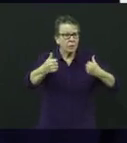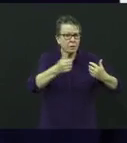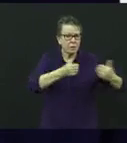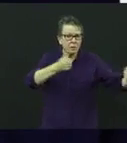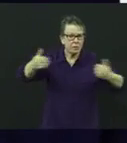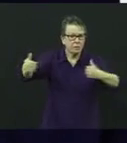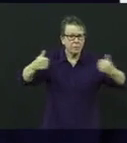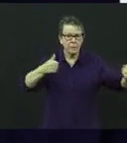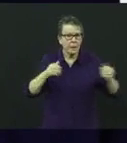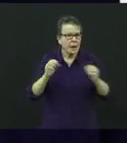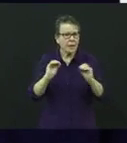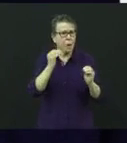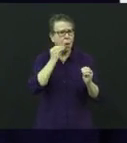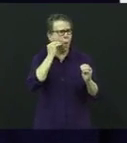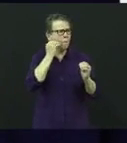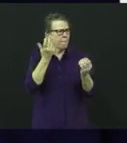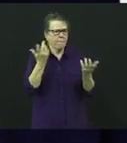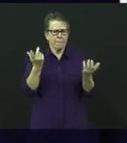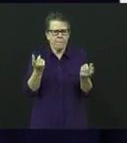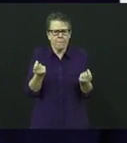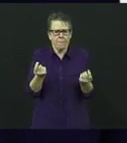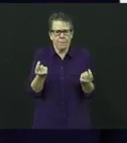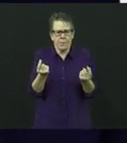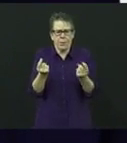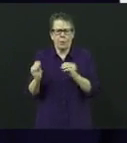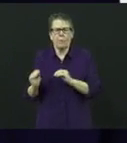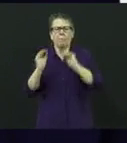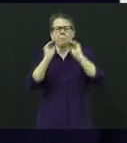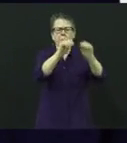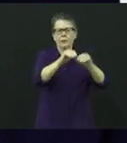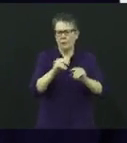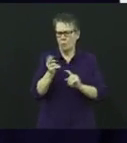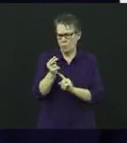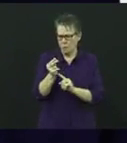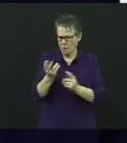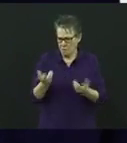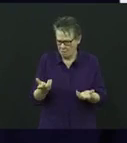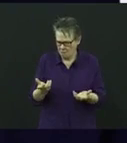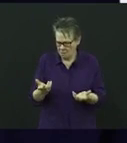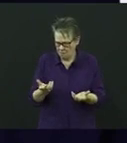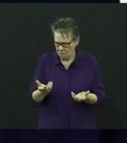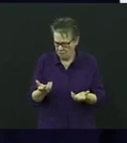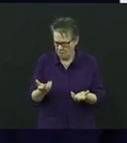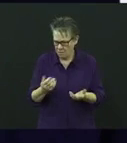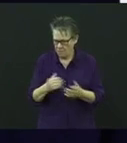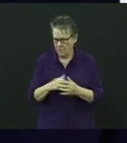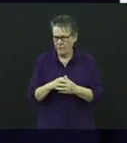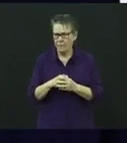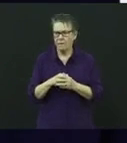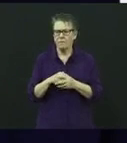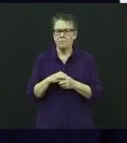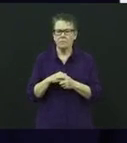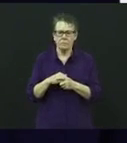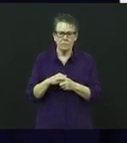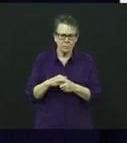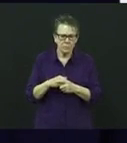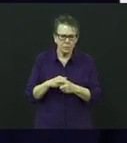residence to go to. Or it could be a patient that gets admitted to the hospital and is under observation, tests